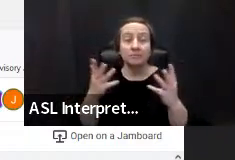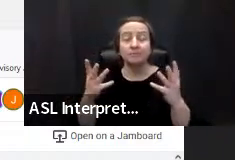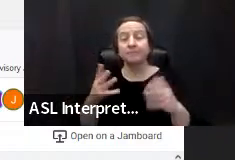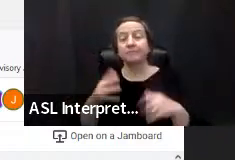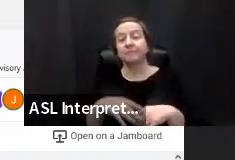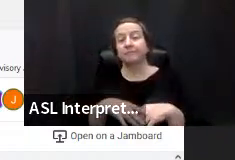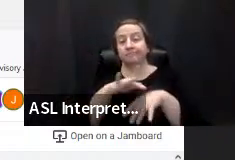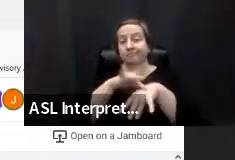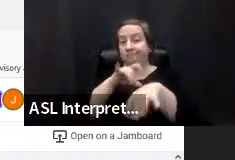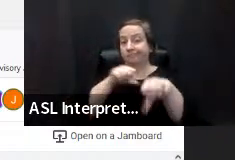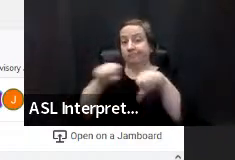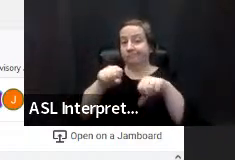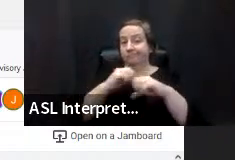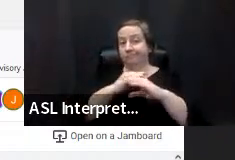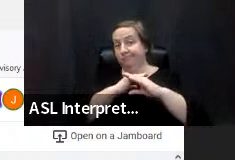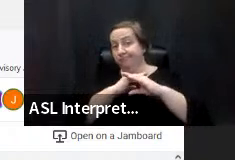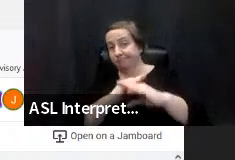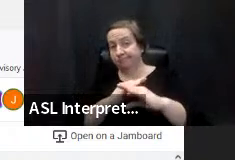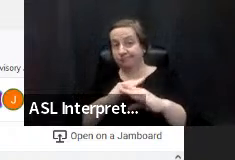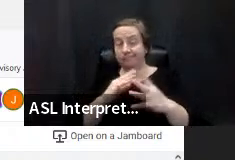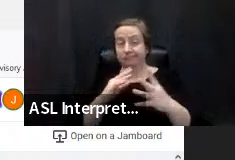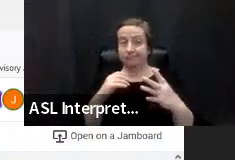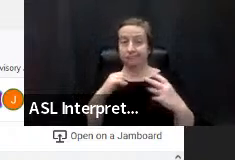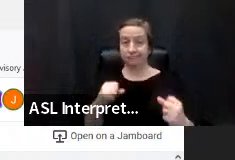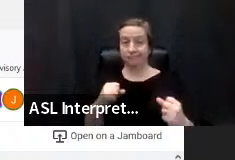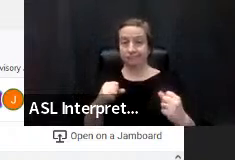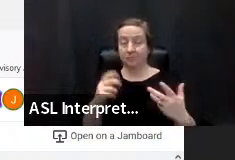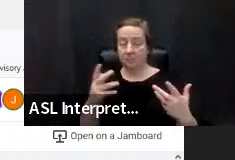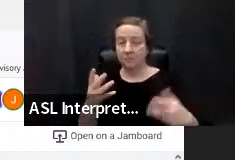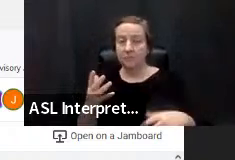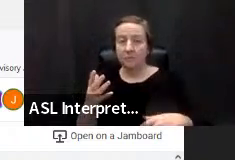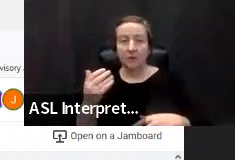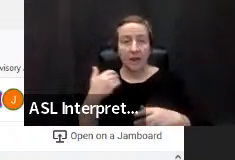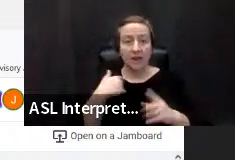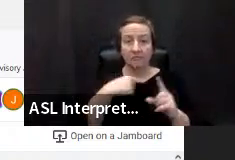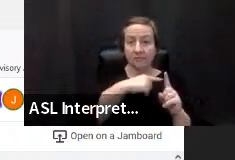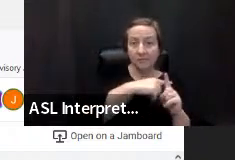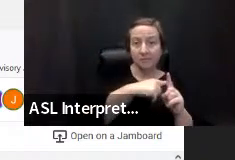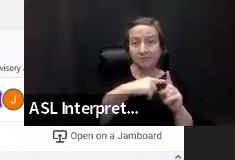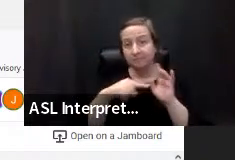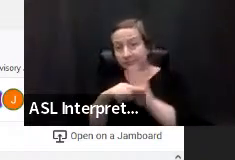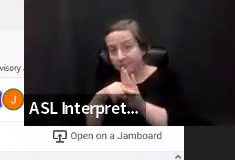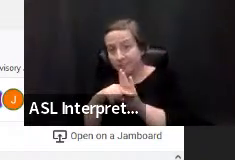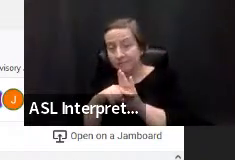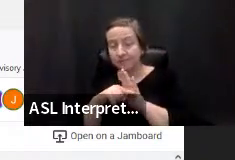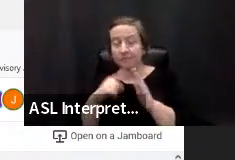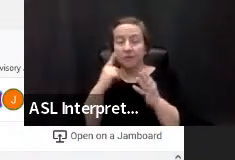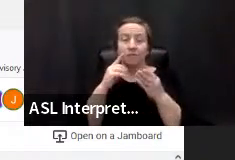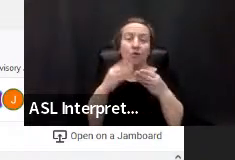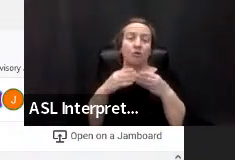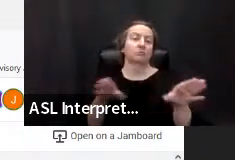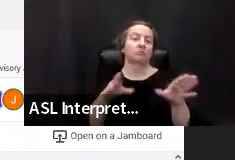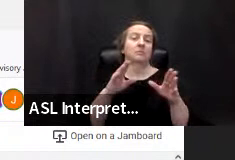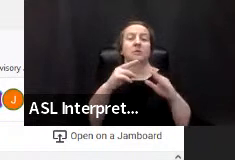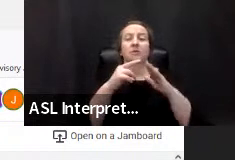seismic vulnerability and is there a pro and a con versus the overall bridge designs in terms